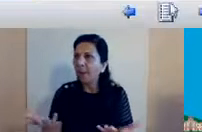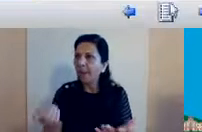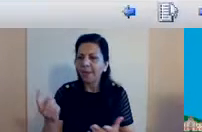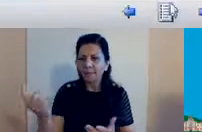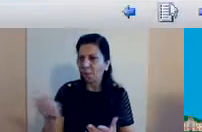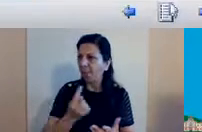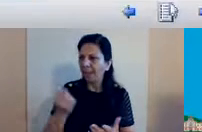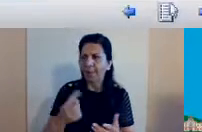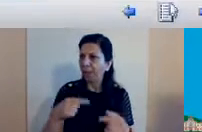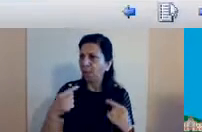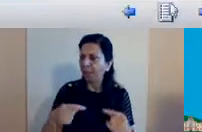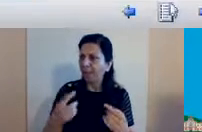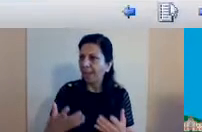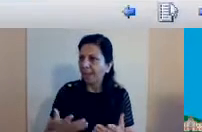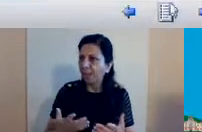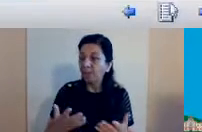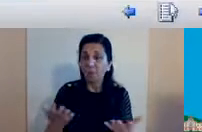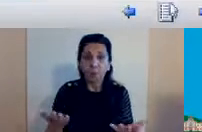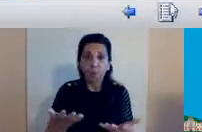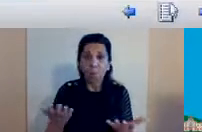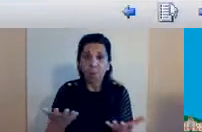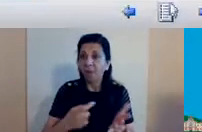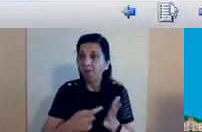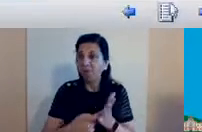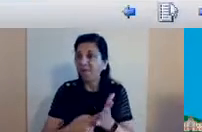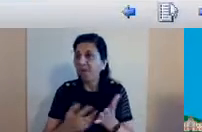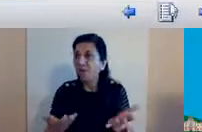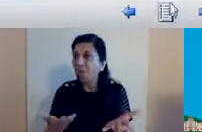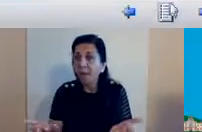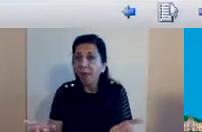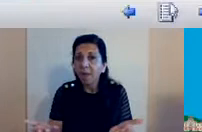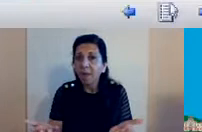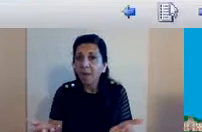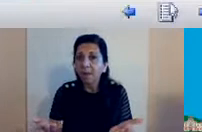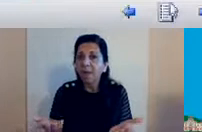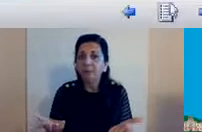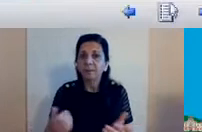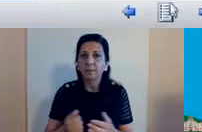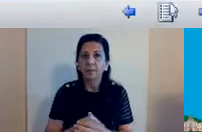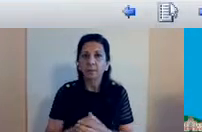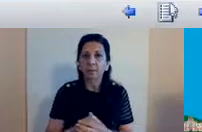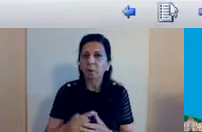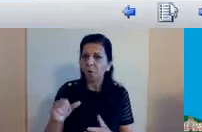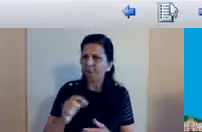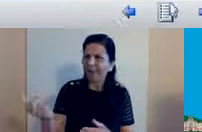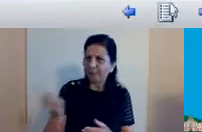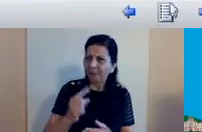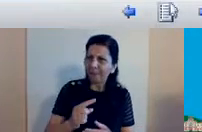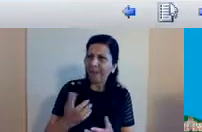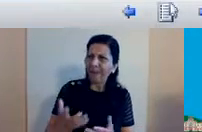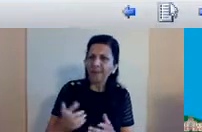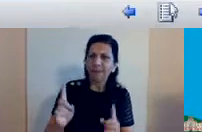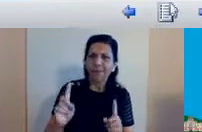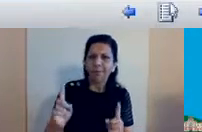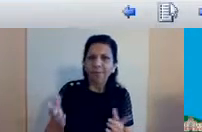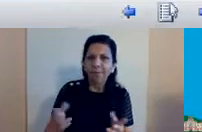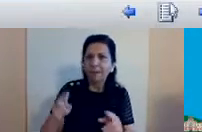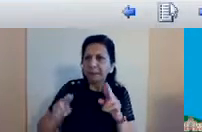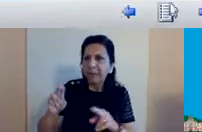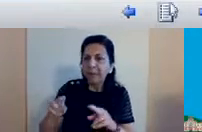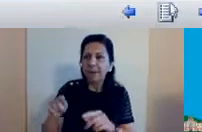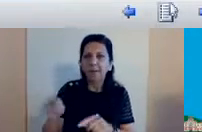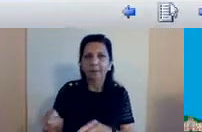work forward, do all of those previous attenders need to come back or only a proportion of them? And again, similarly,